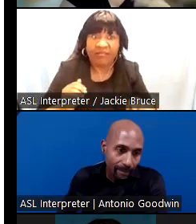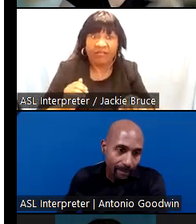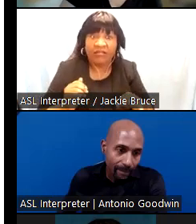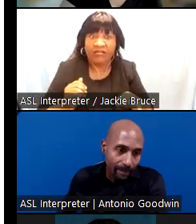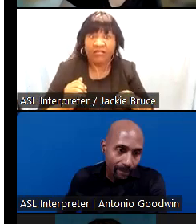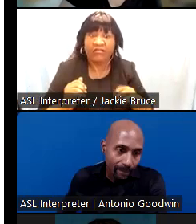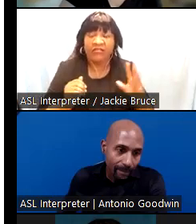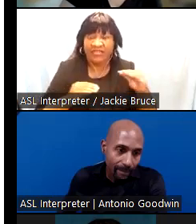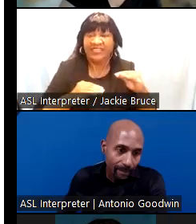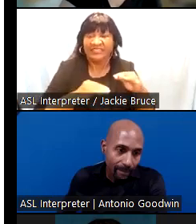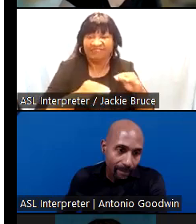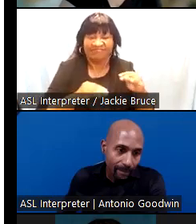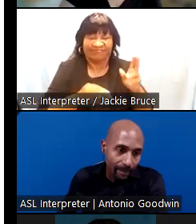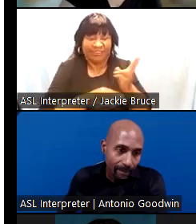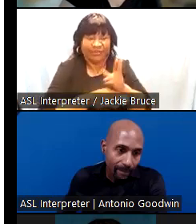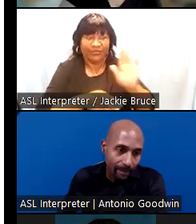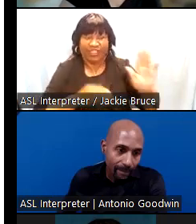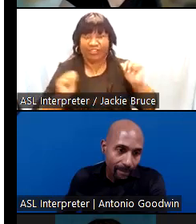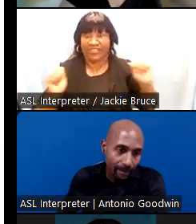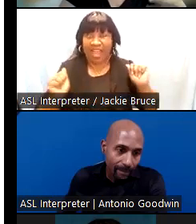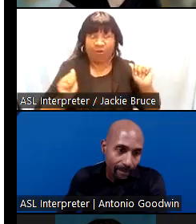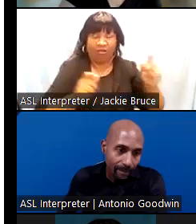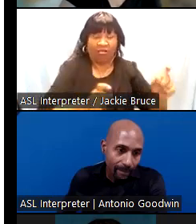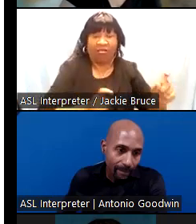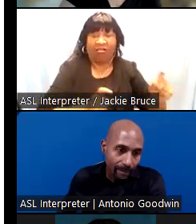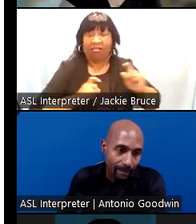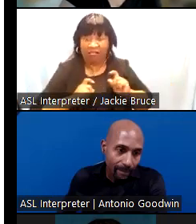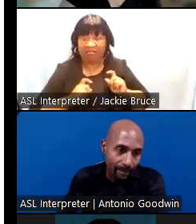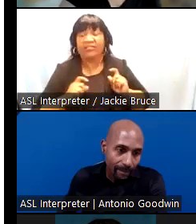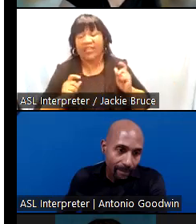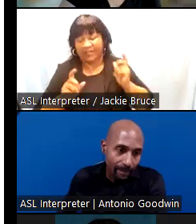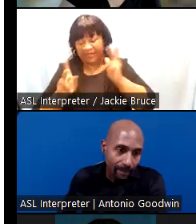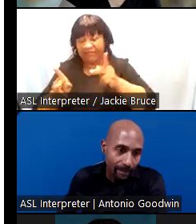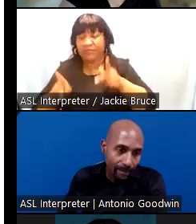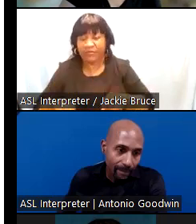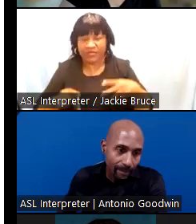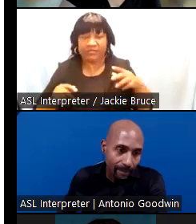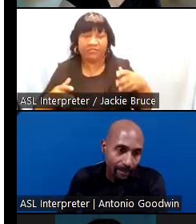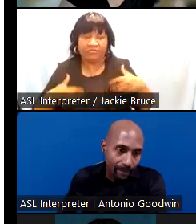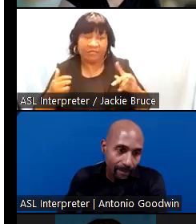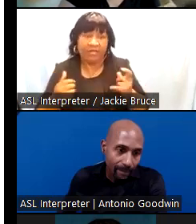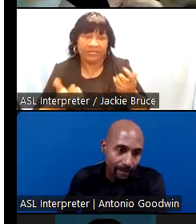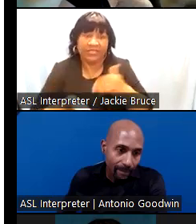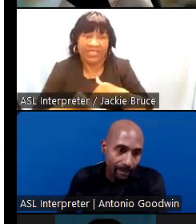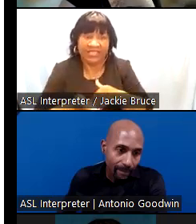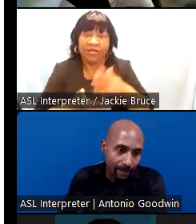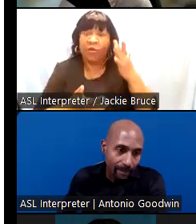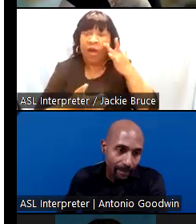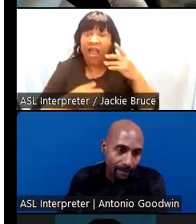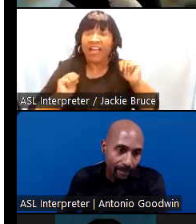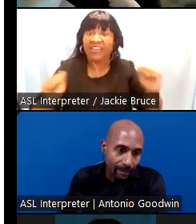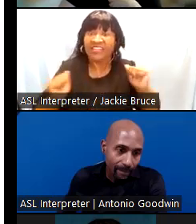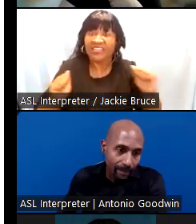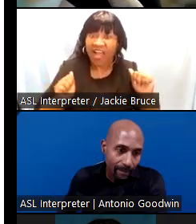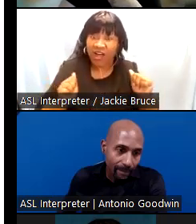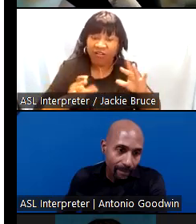was exposed to the towel. And so the rashes and lesions may have been exposed to that towel. So they can get it from, again, that towel at a lake or